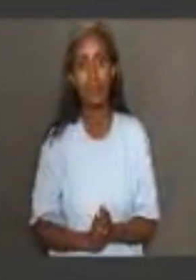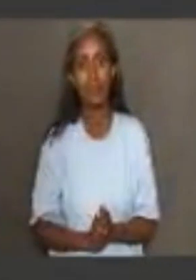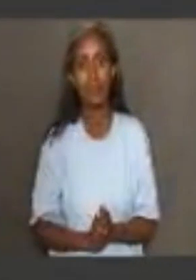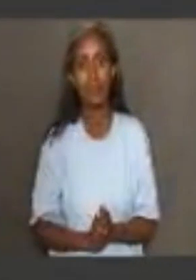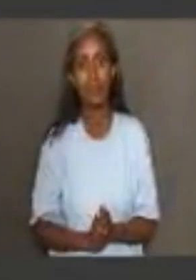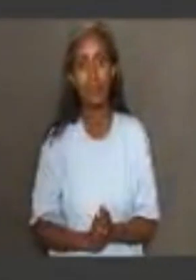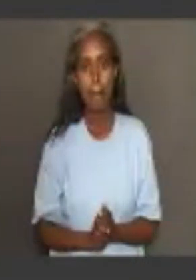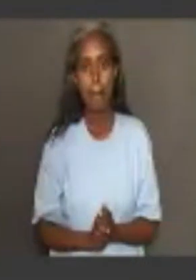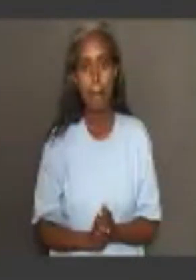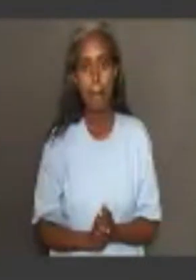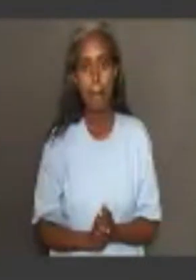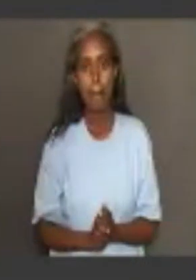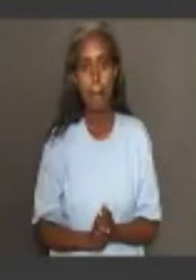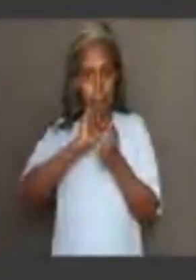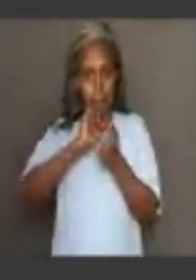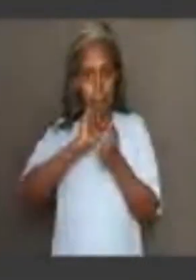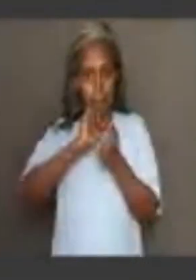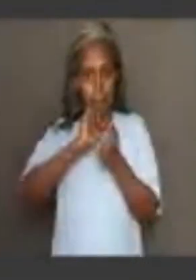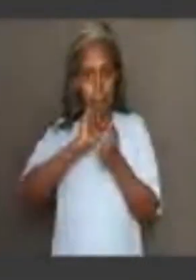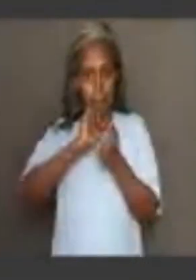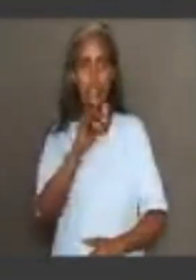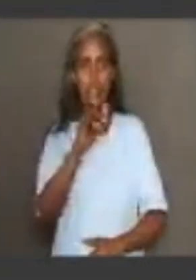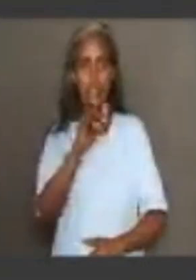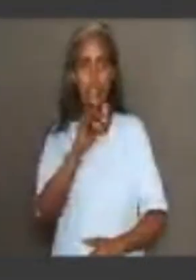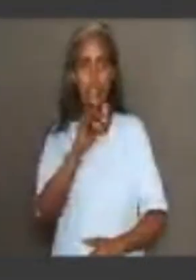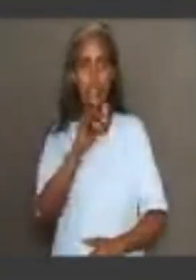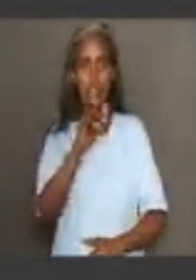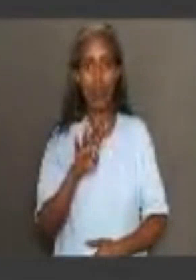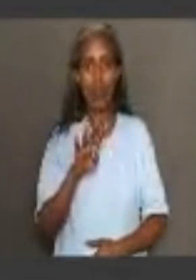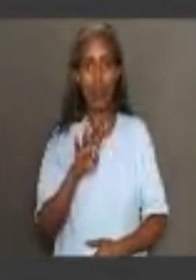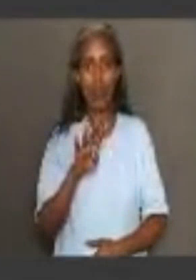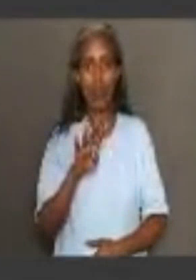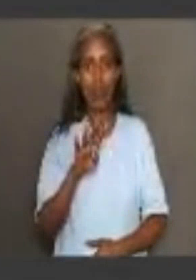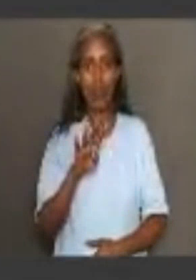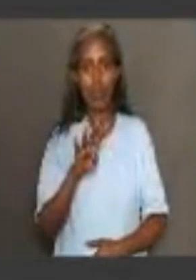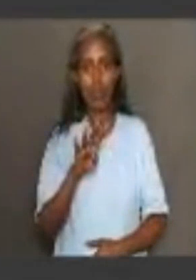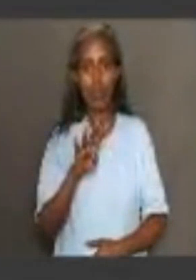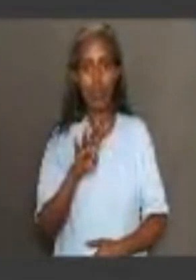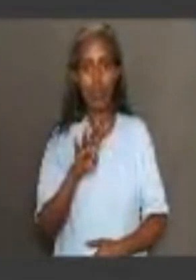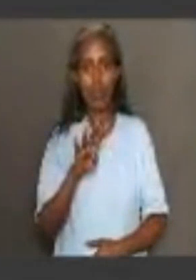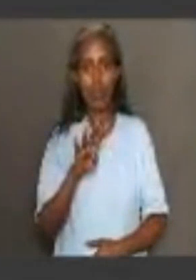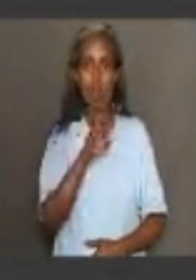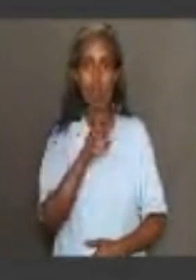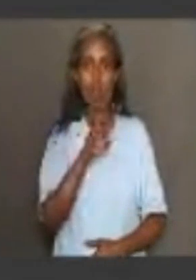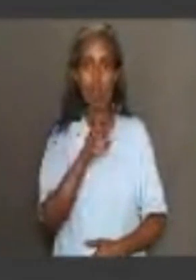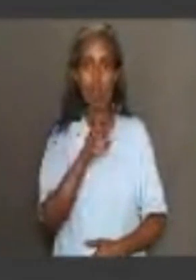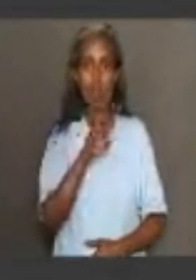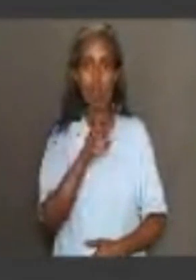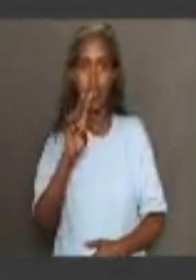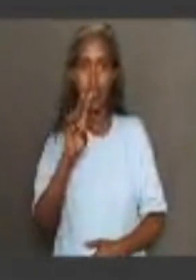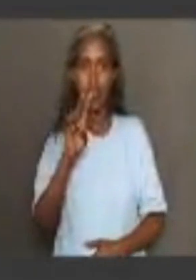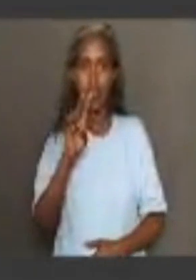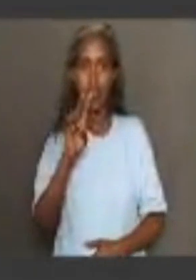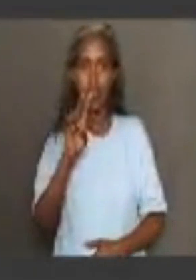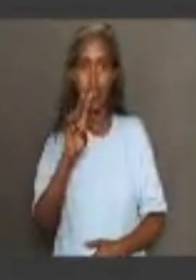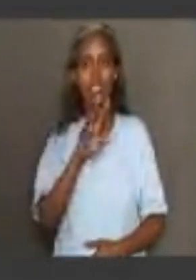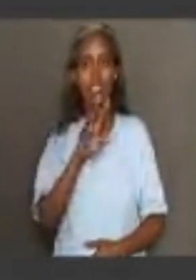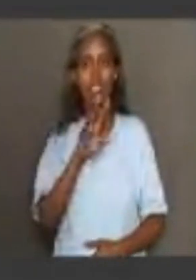We convert 3 over 4 to 27 over